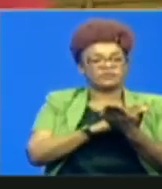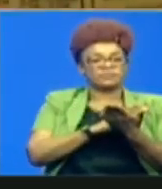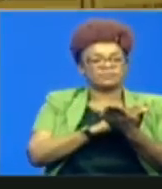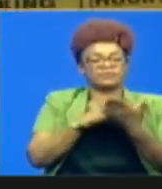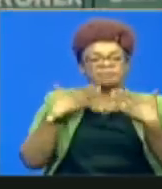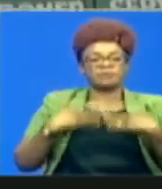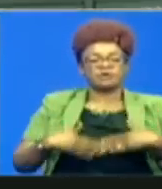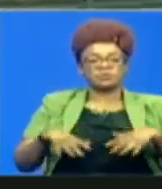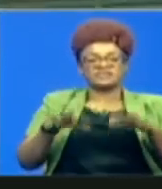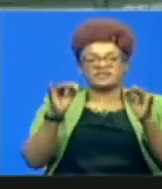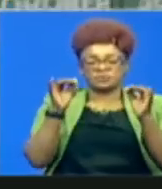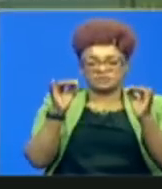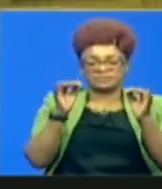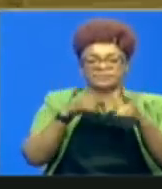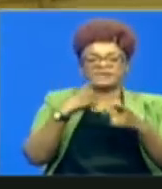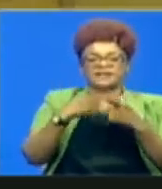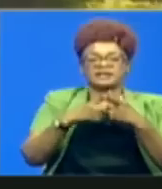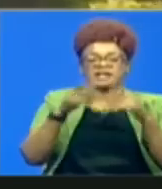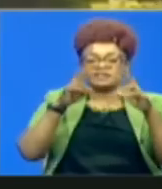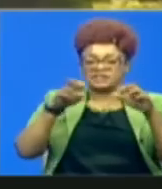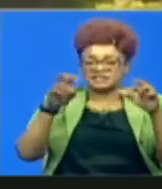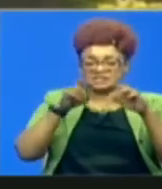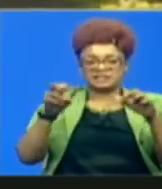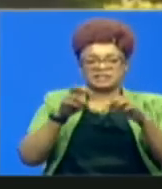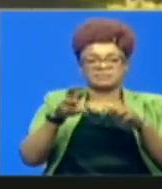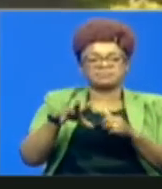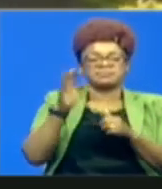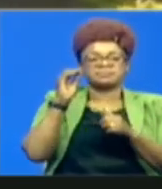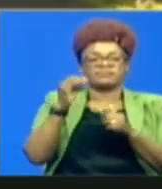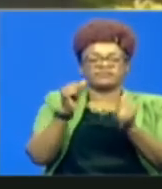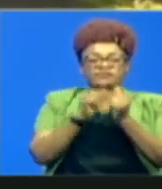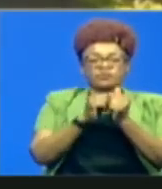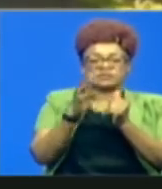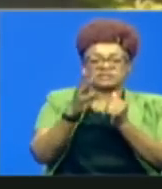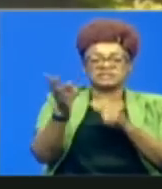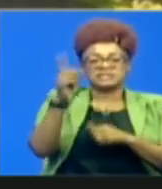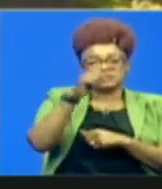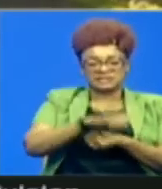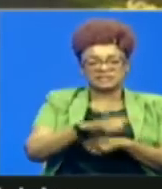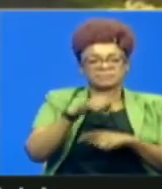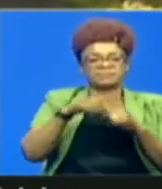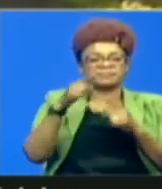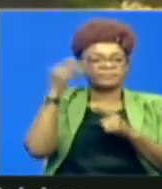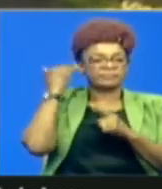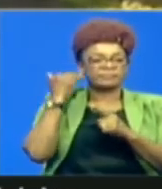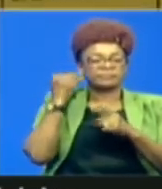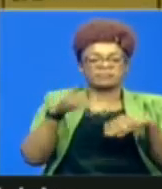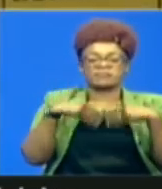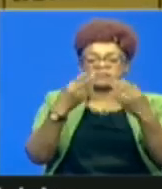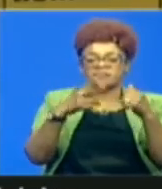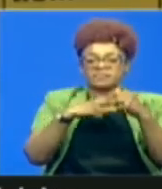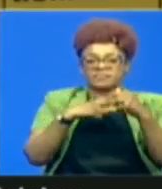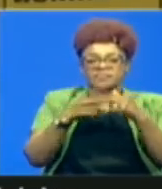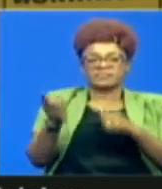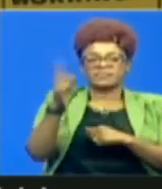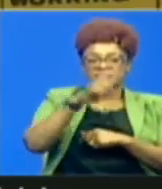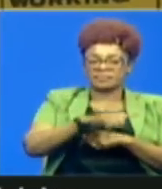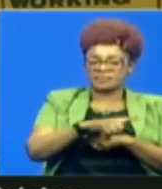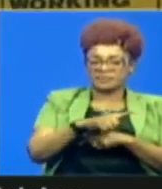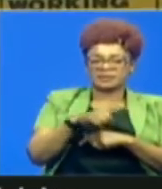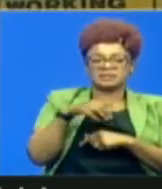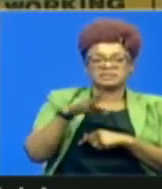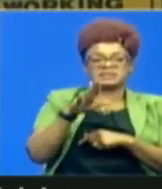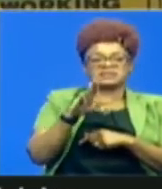was found. The investigators sought to hold him for 14 days, but the court granted 7 days. He is to appear